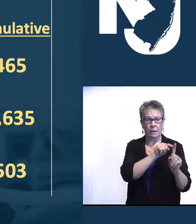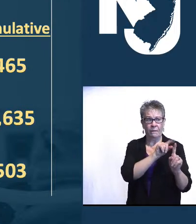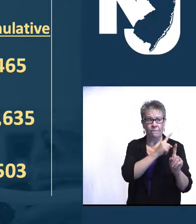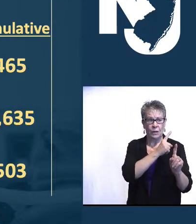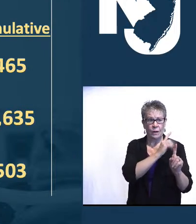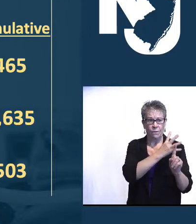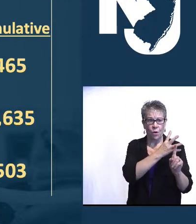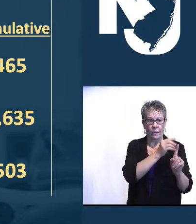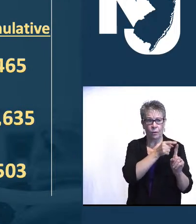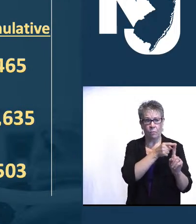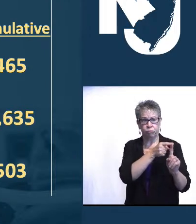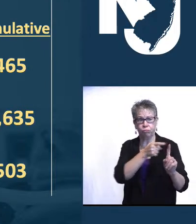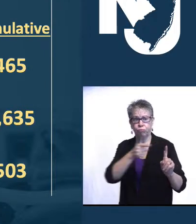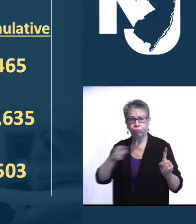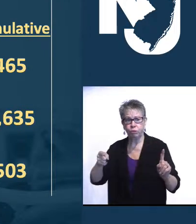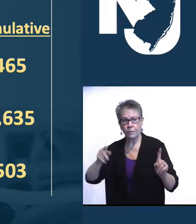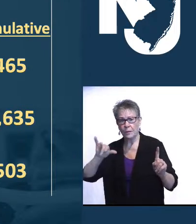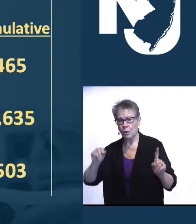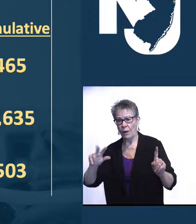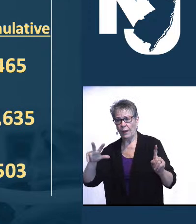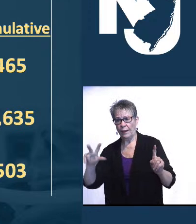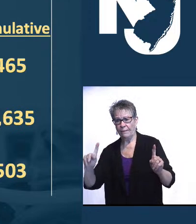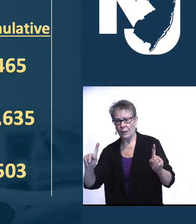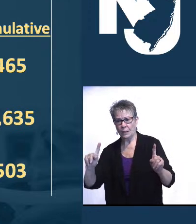those were all spread across